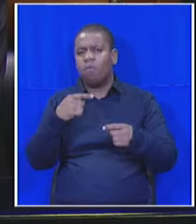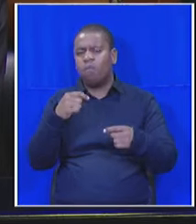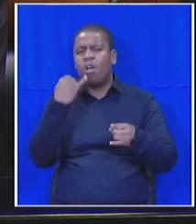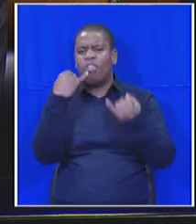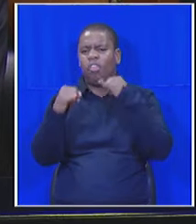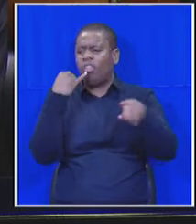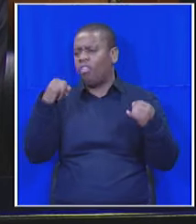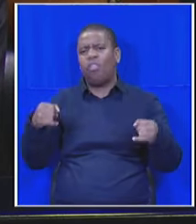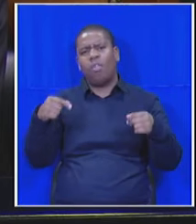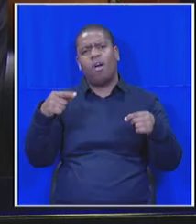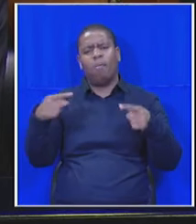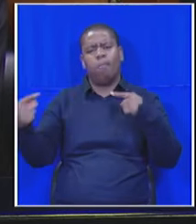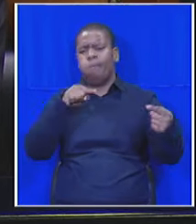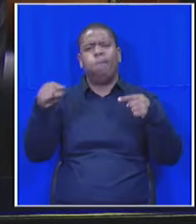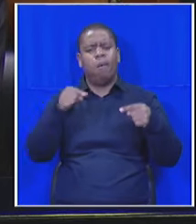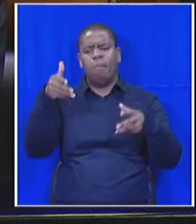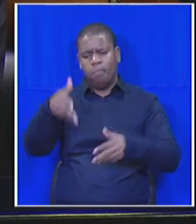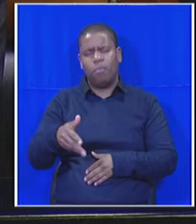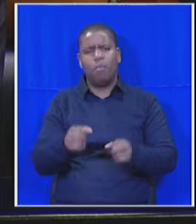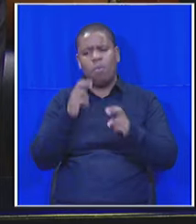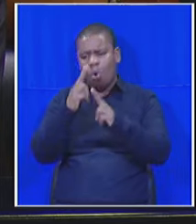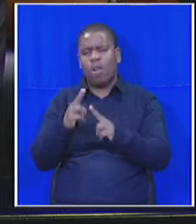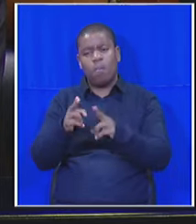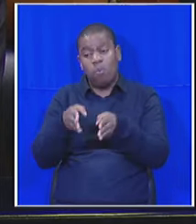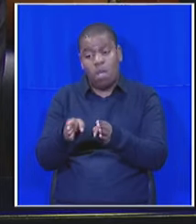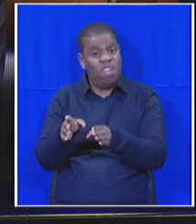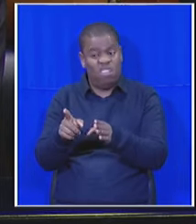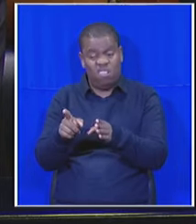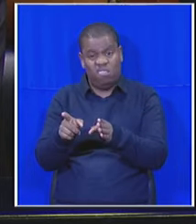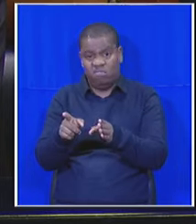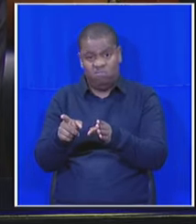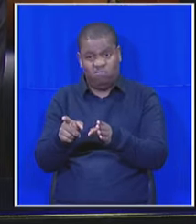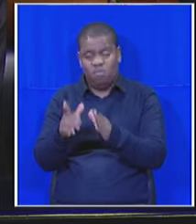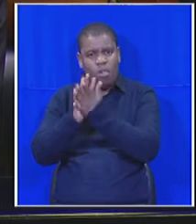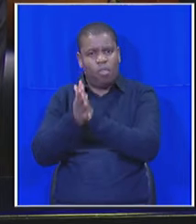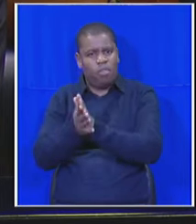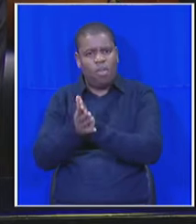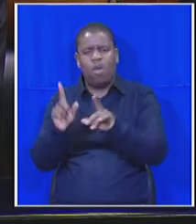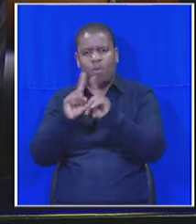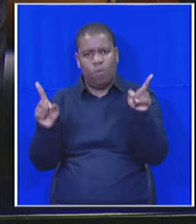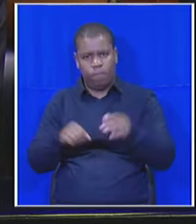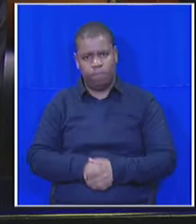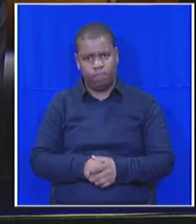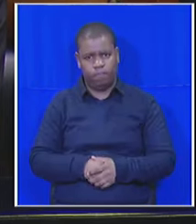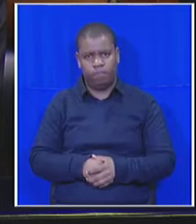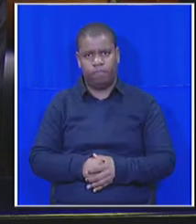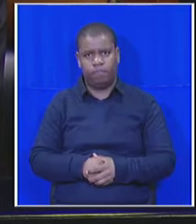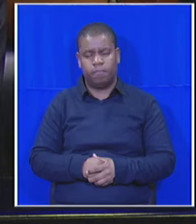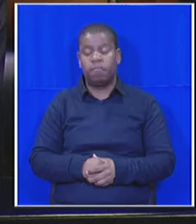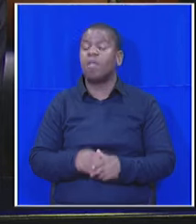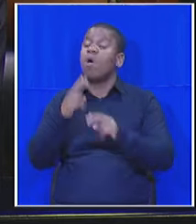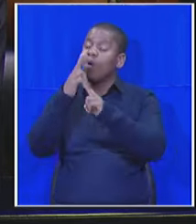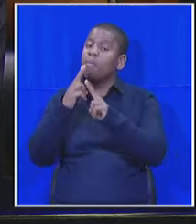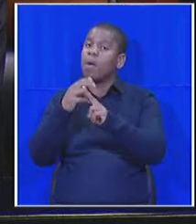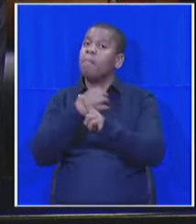other in a dishonourable manner. While interjections... But yesterday you called the President Honourable Minister, I did